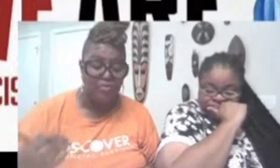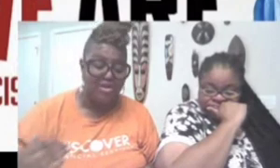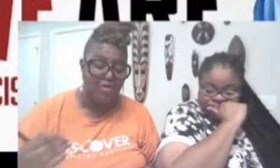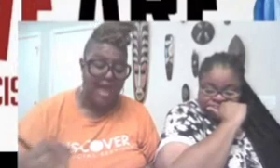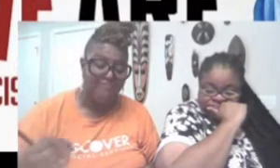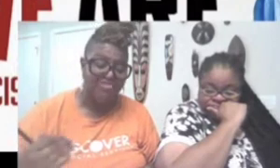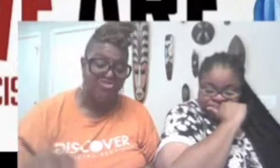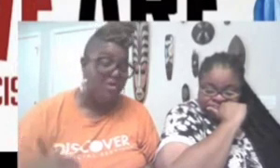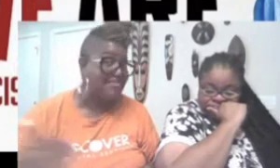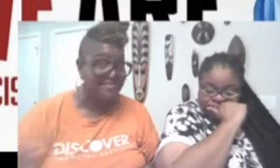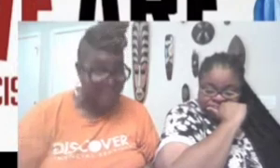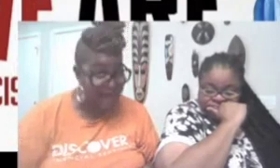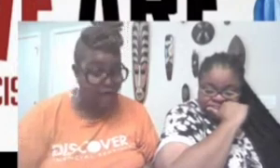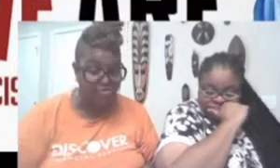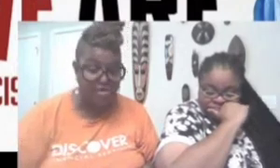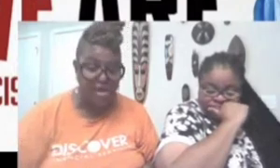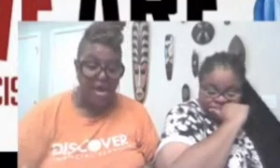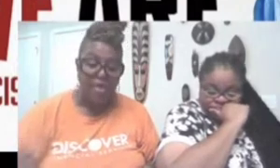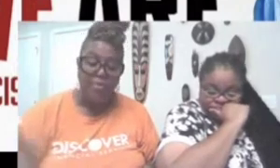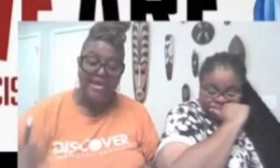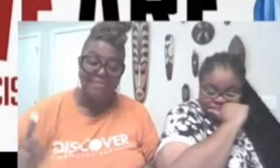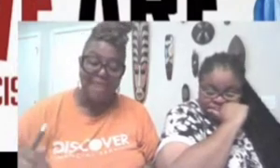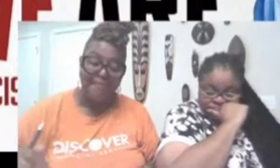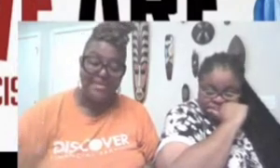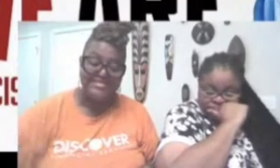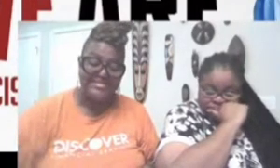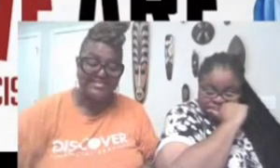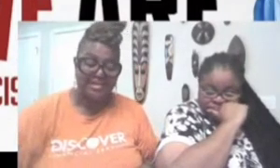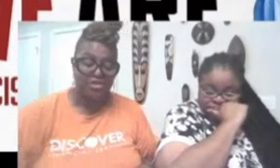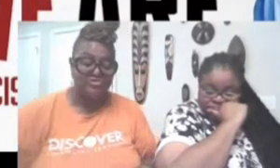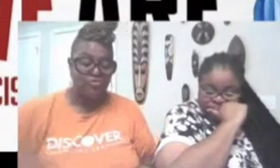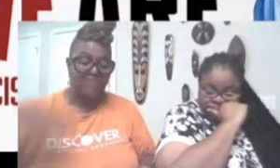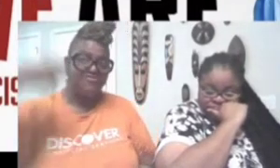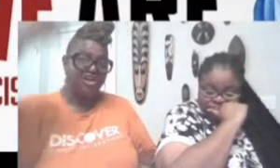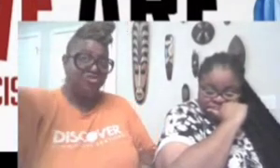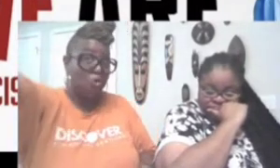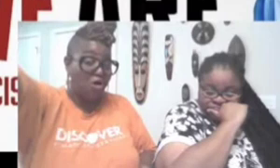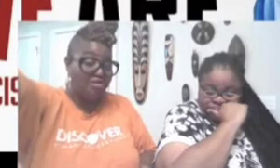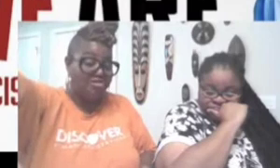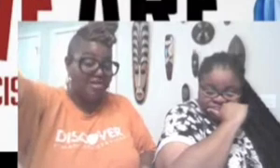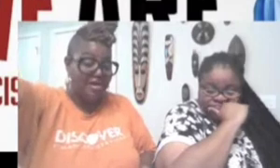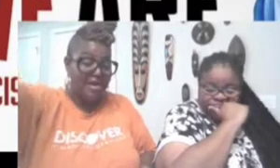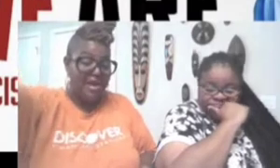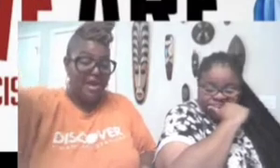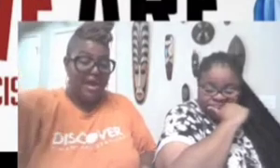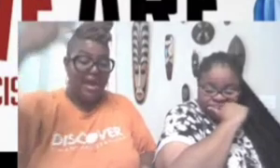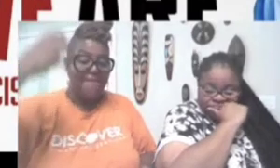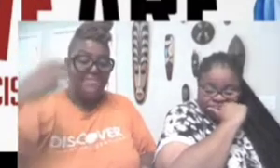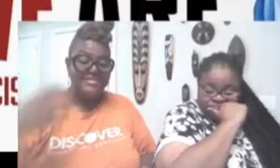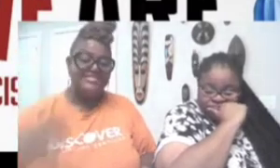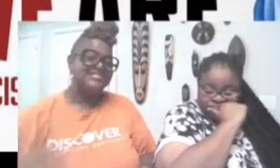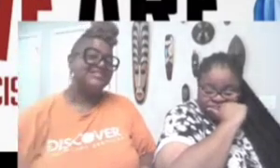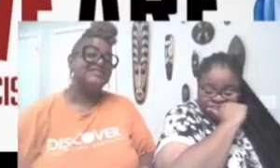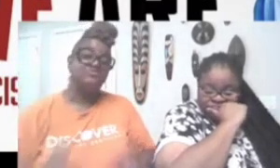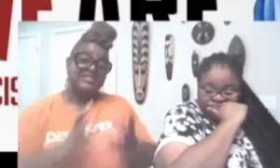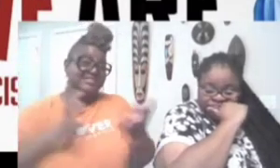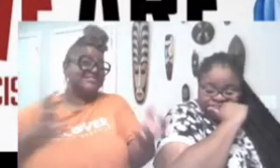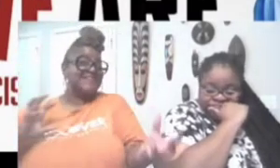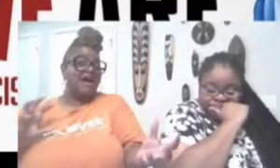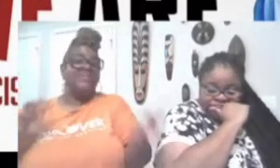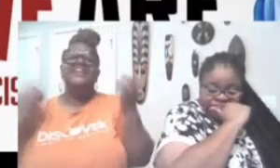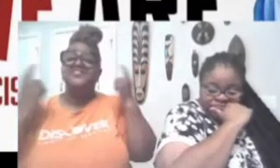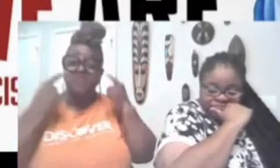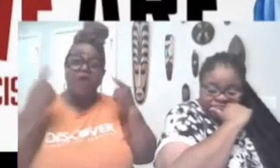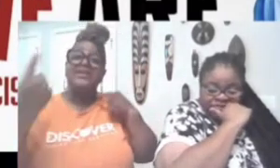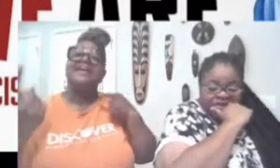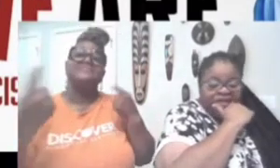union, we don't have to join the South. We can make business deals with the North and business deals with the